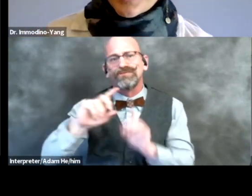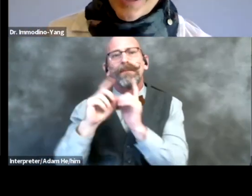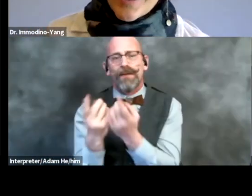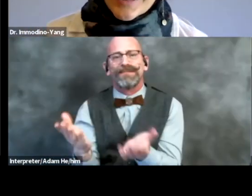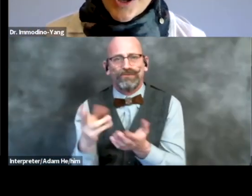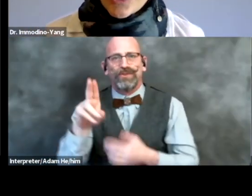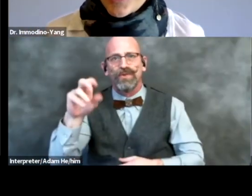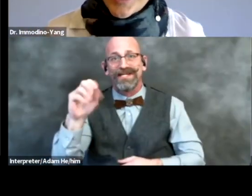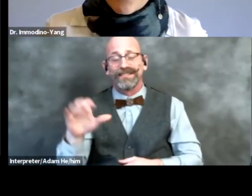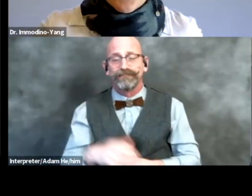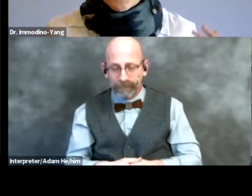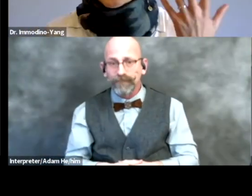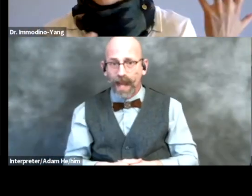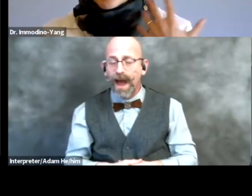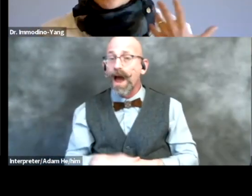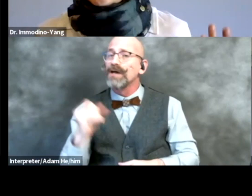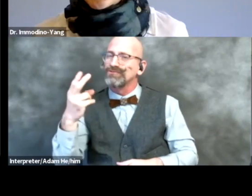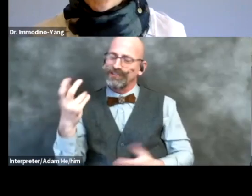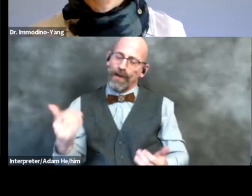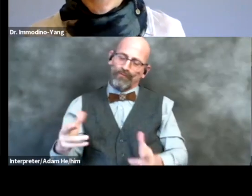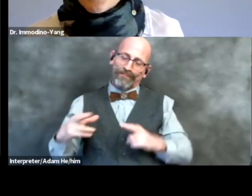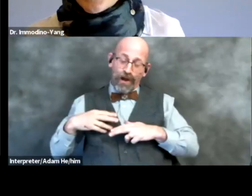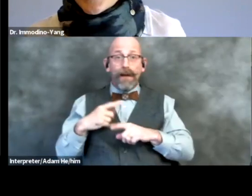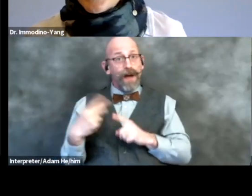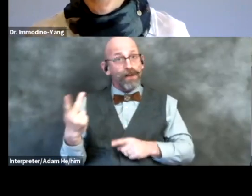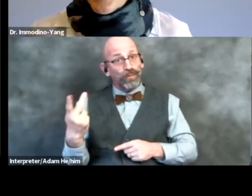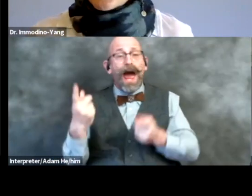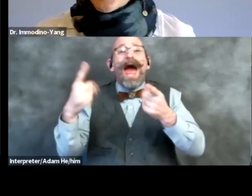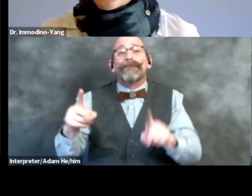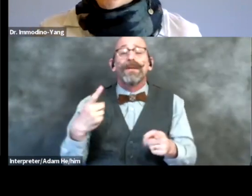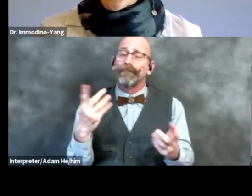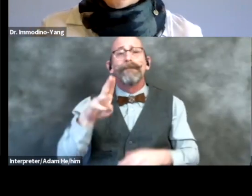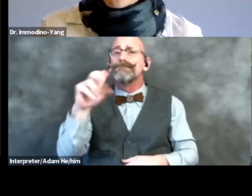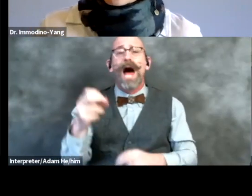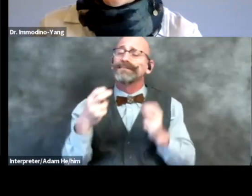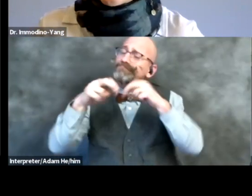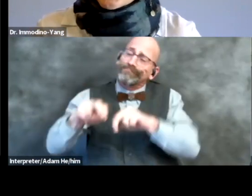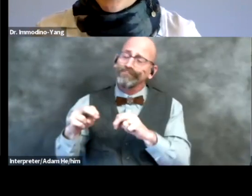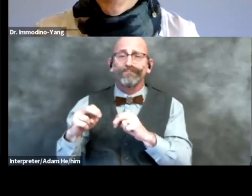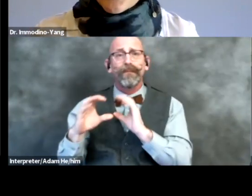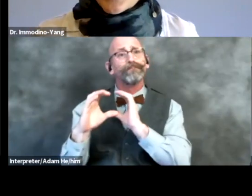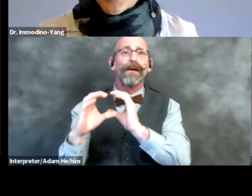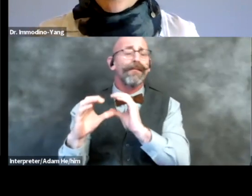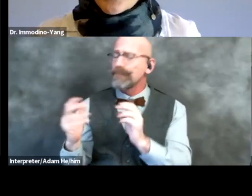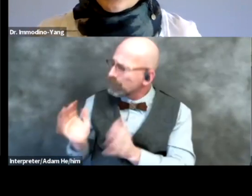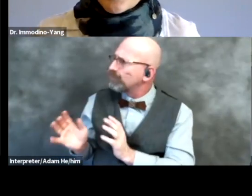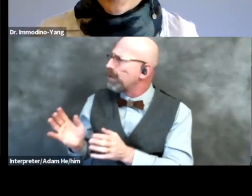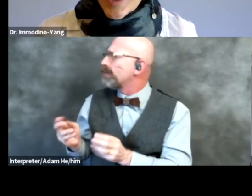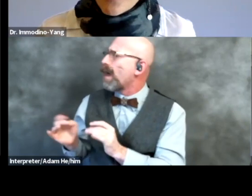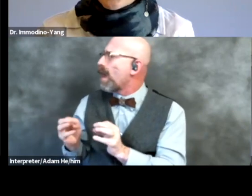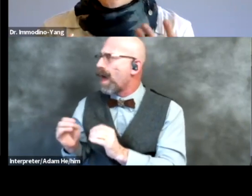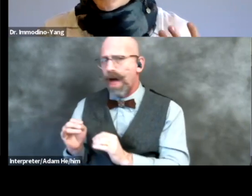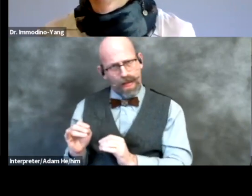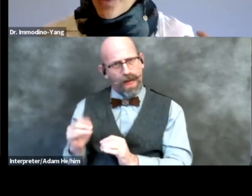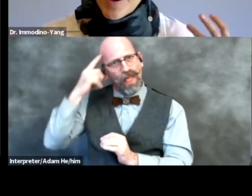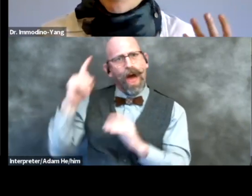Before she retired, and she and I were talking on the bus one day on our way to campus, and decided it would be fun to do some kind of collaboration. Because